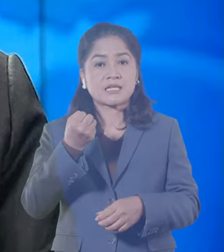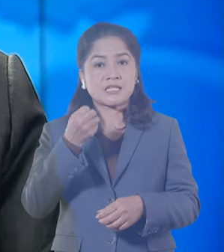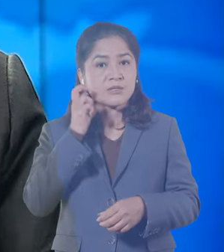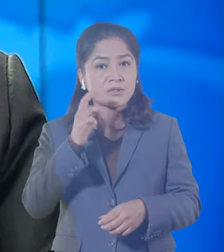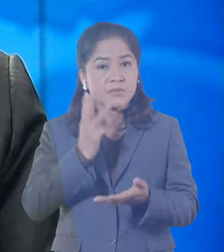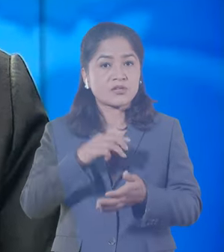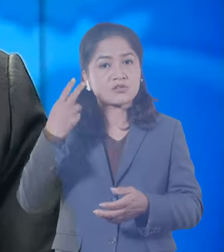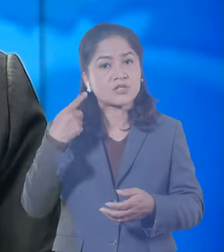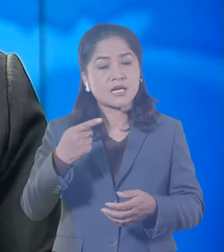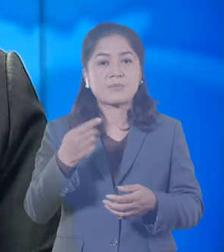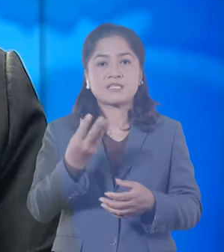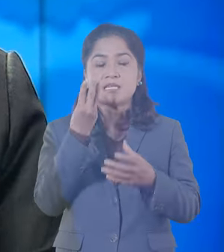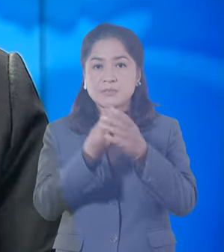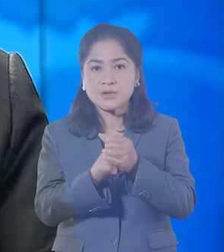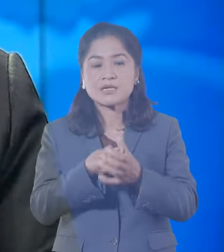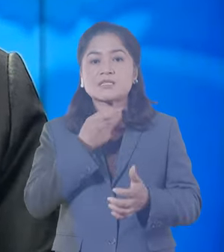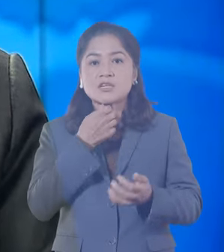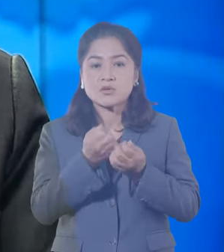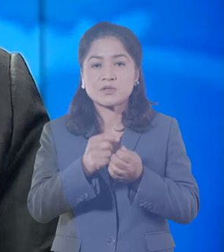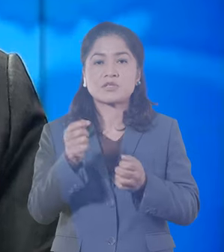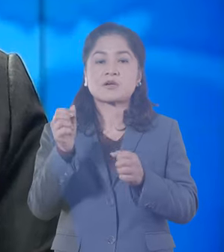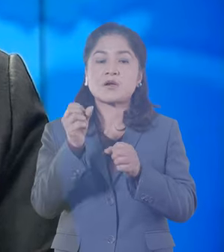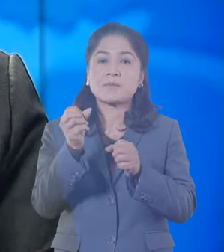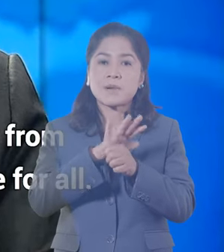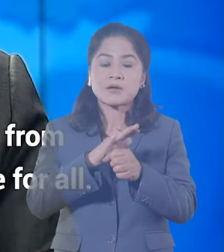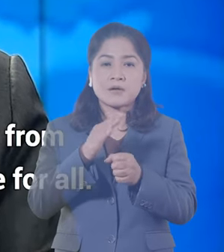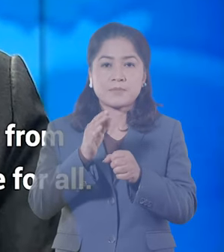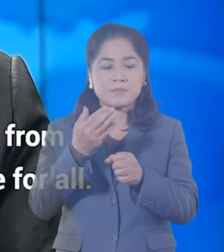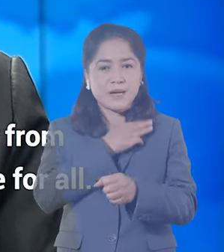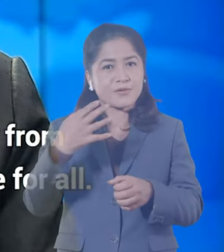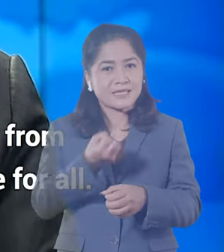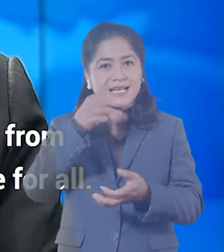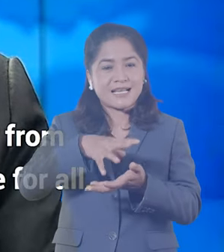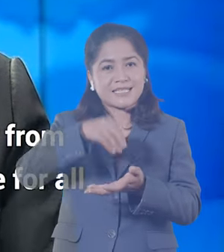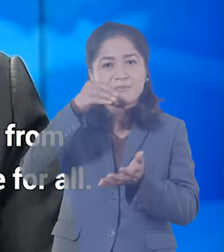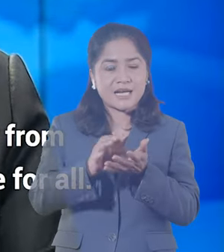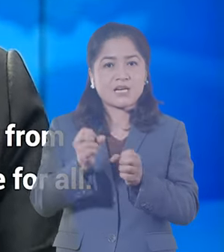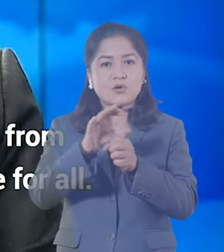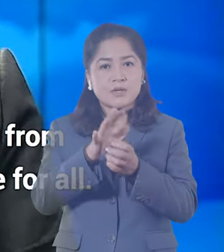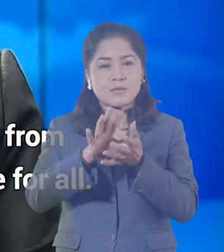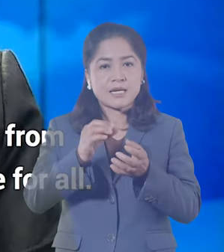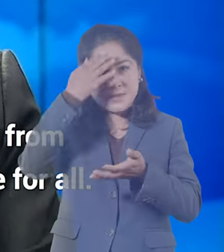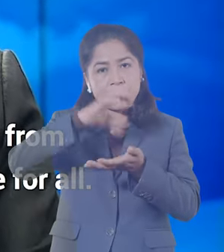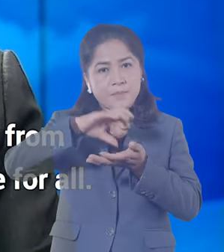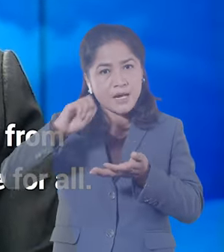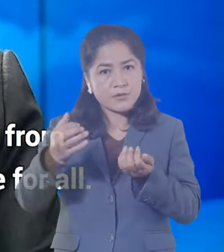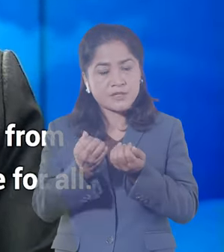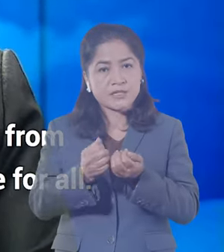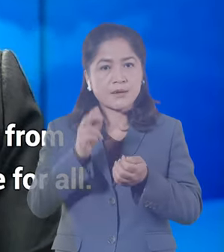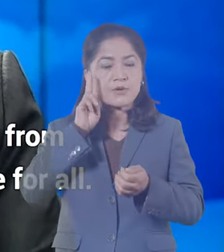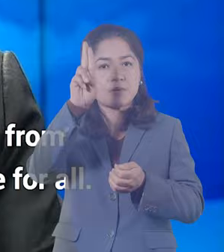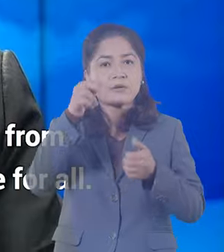On Human Rights Day and every day, let's resolve to act collectively with human rights front and center to recover from the